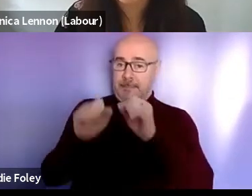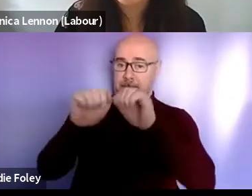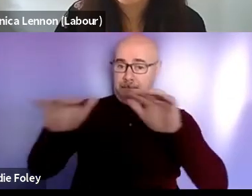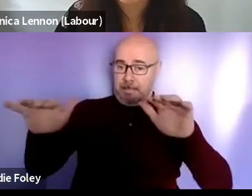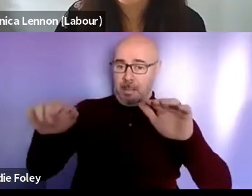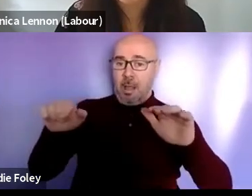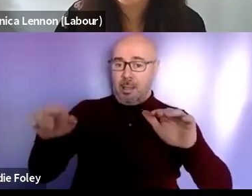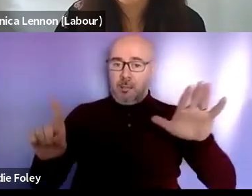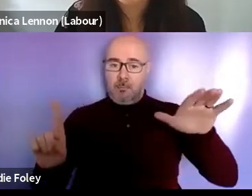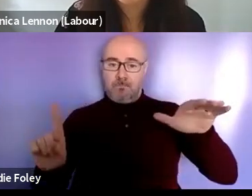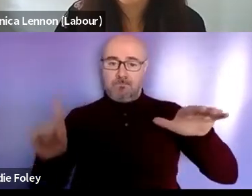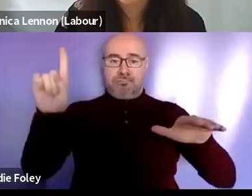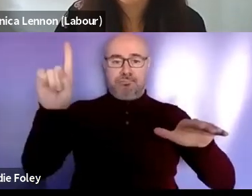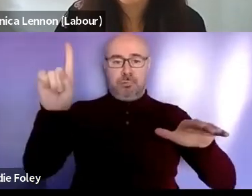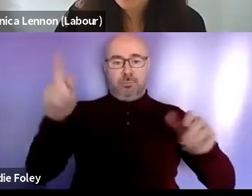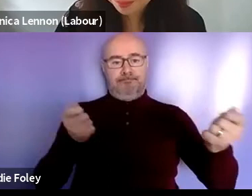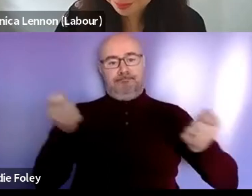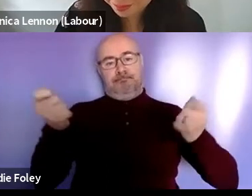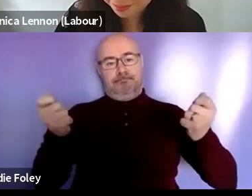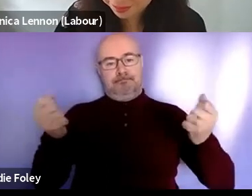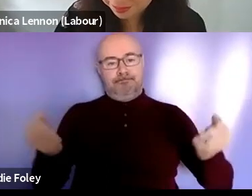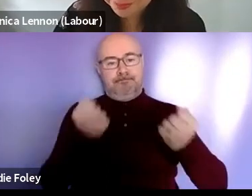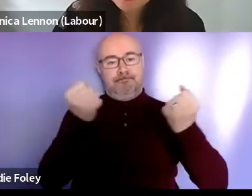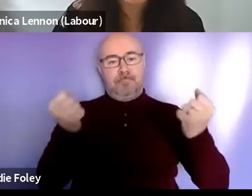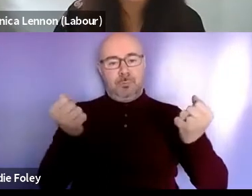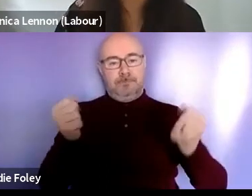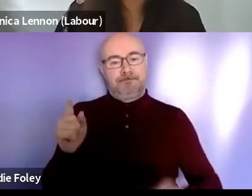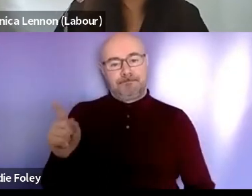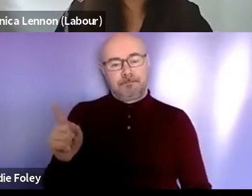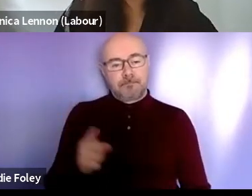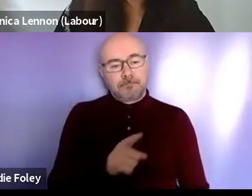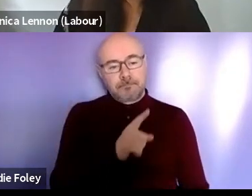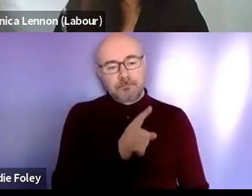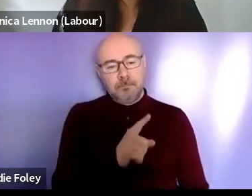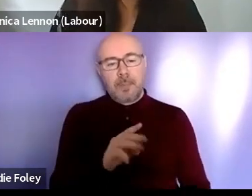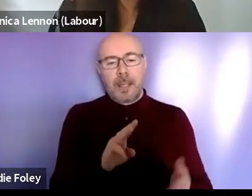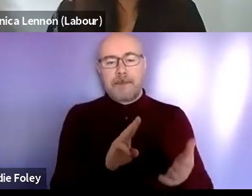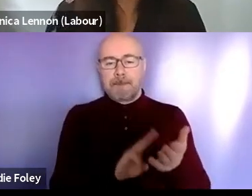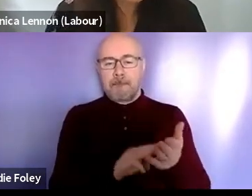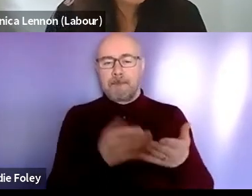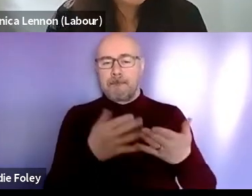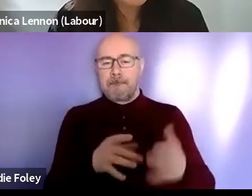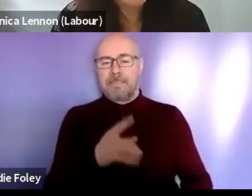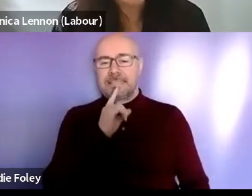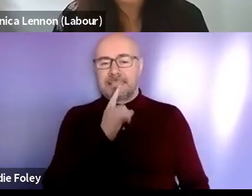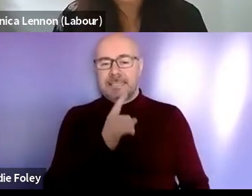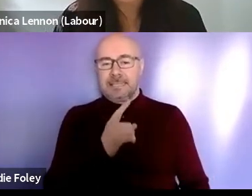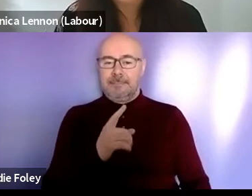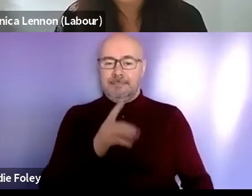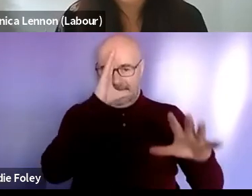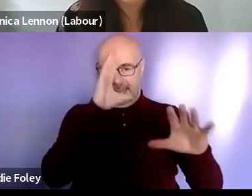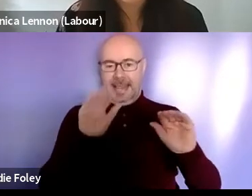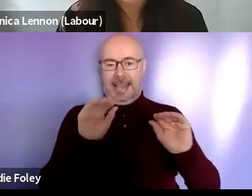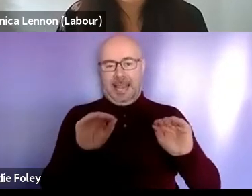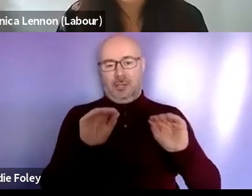Thank you, Emma Roddick. Monica mentioned education there. doing something to change societal